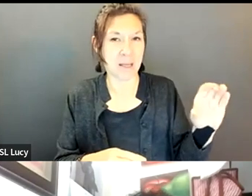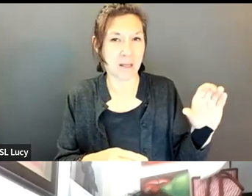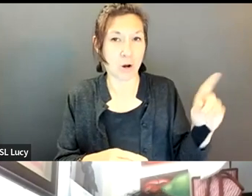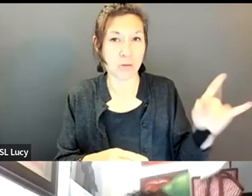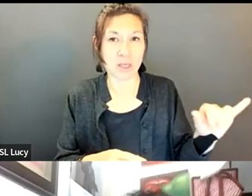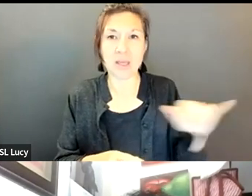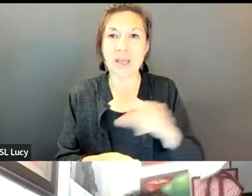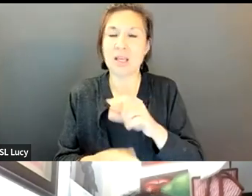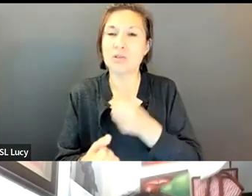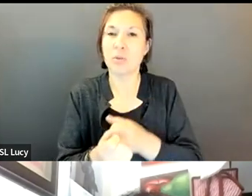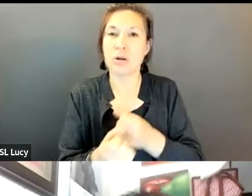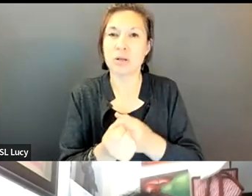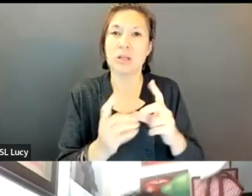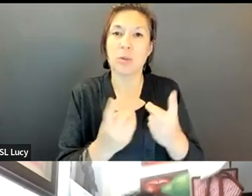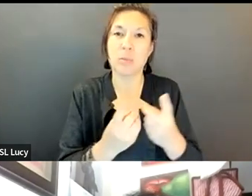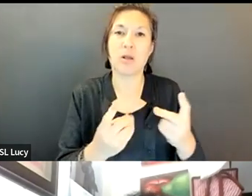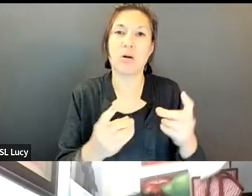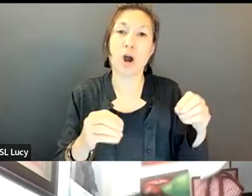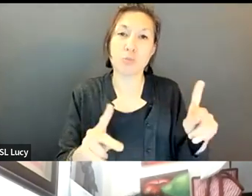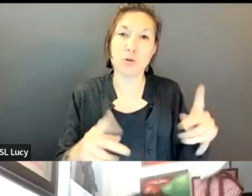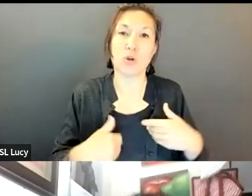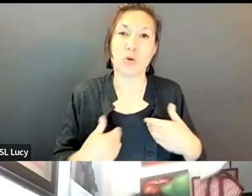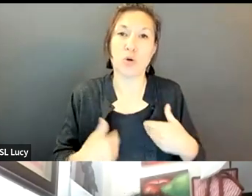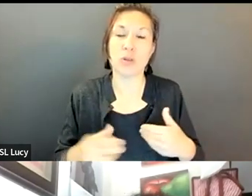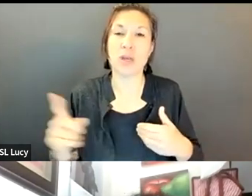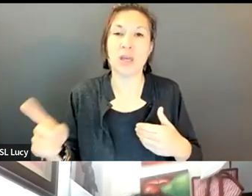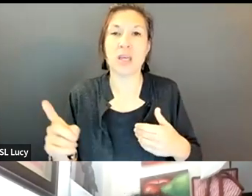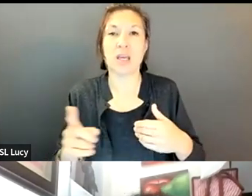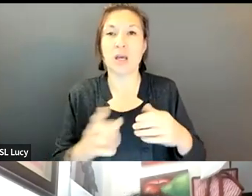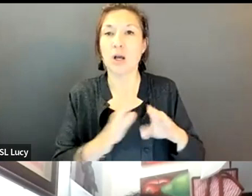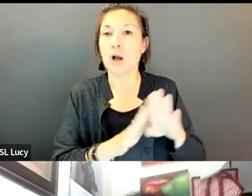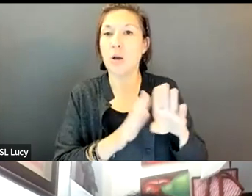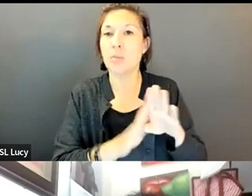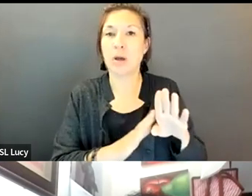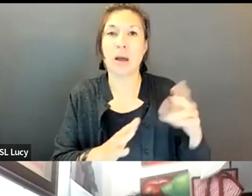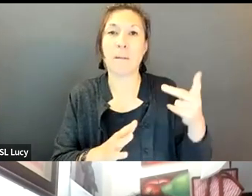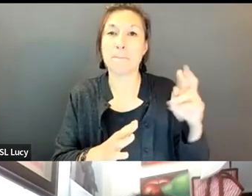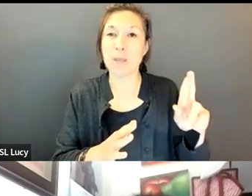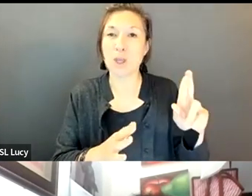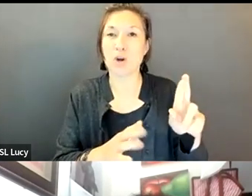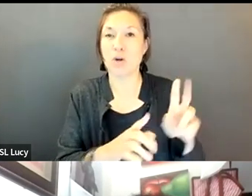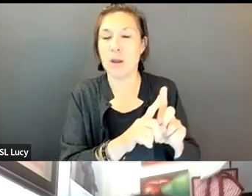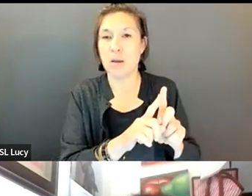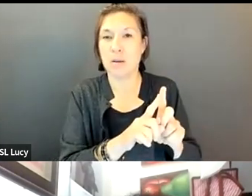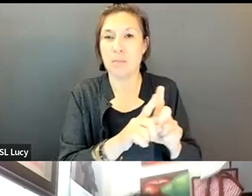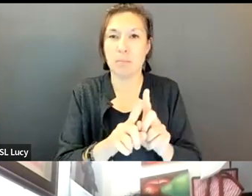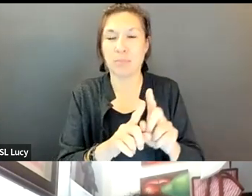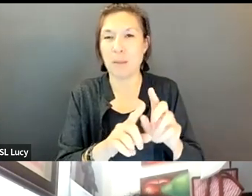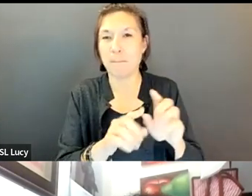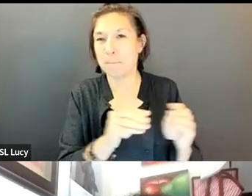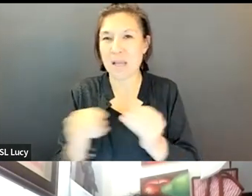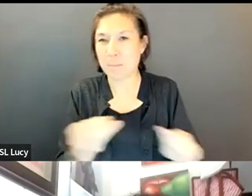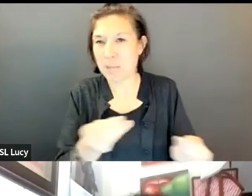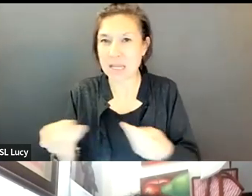he is starting to roll out a peer mediation program district-wide it's a peer